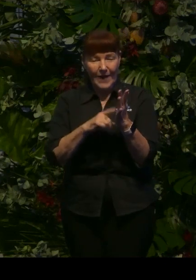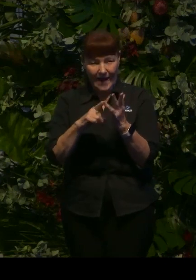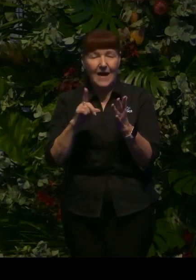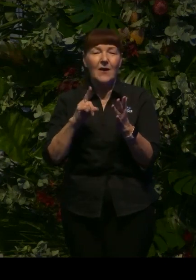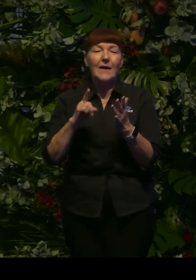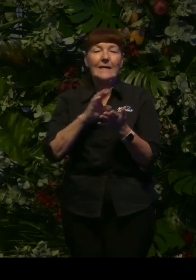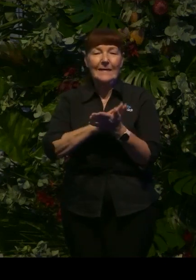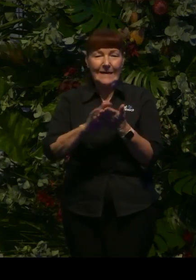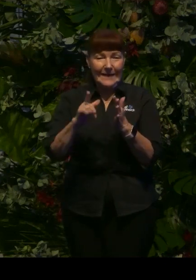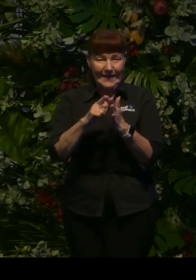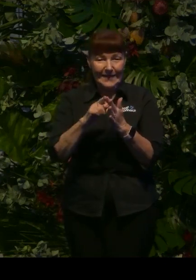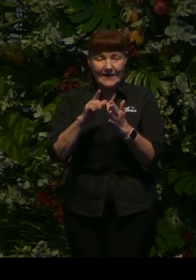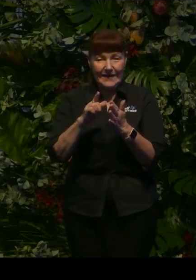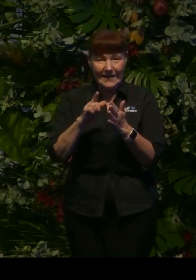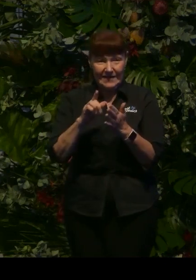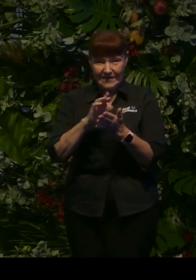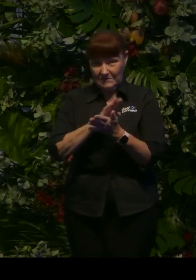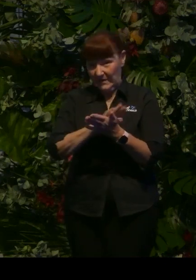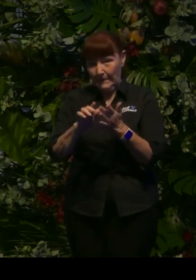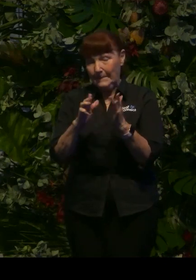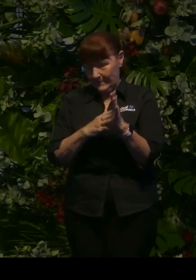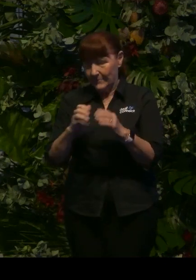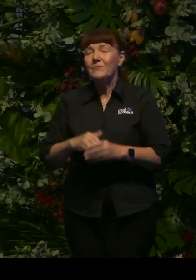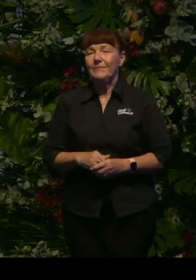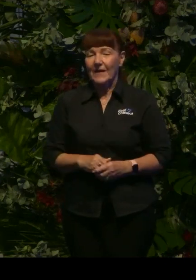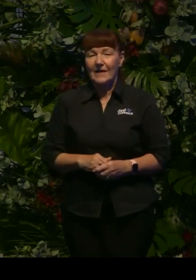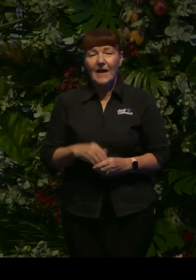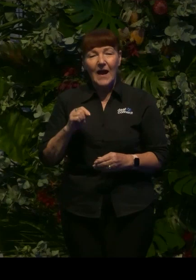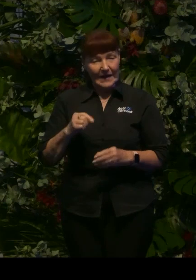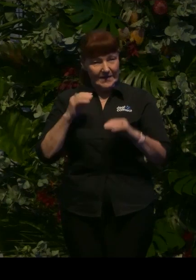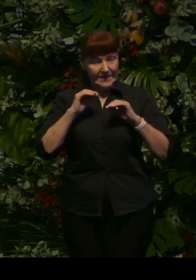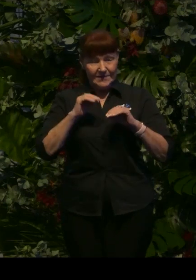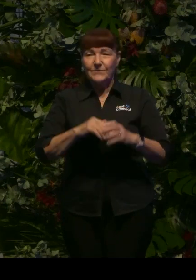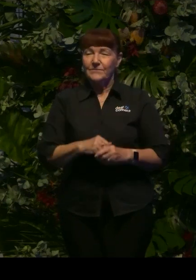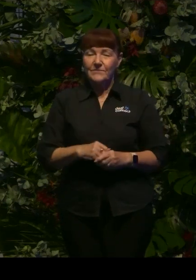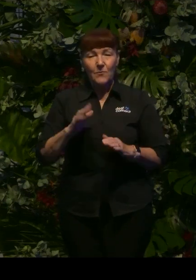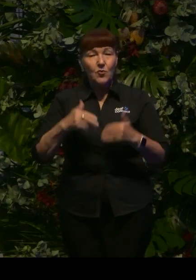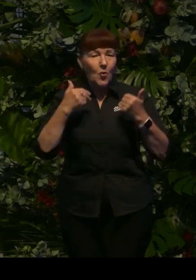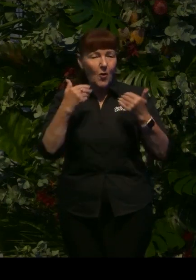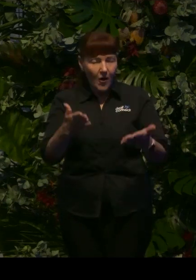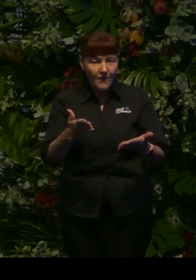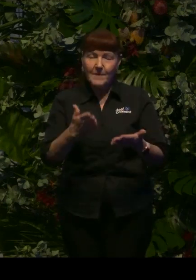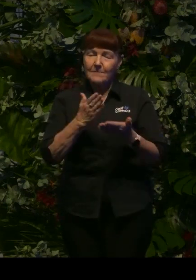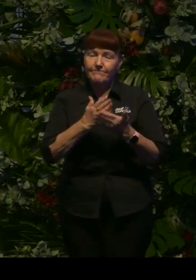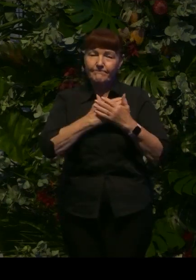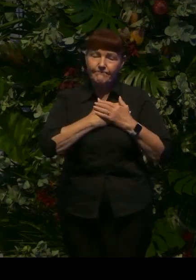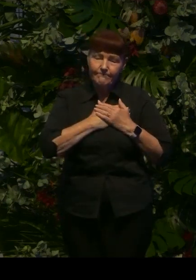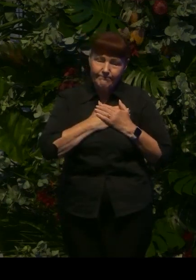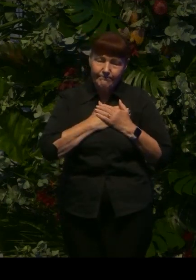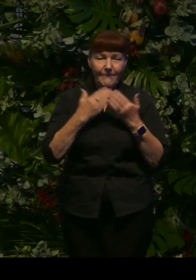and I am first and foremost an elementary school teacher. I would like to offer my sincere thanks